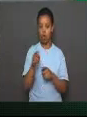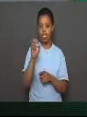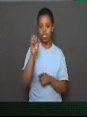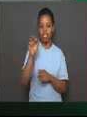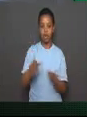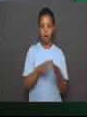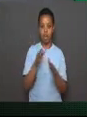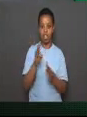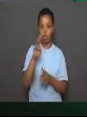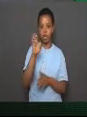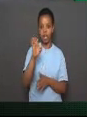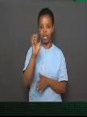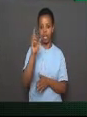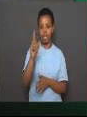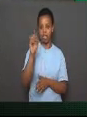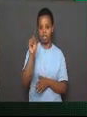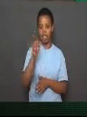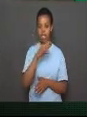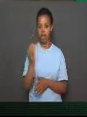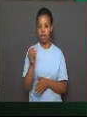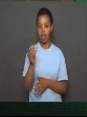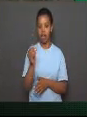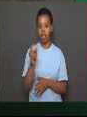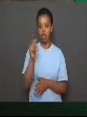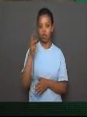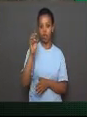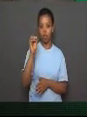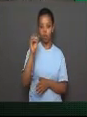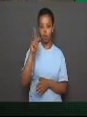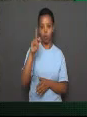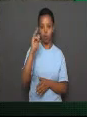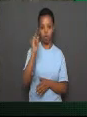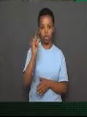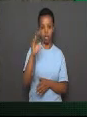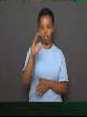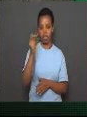grasses, and tropical trees can be found here.